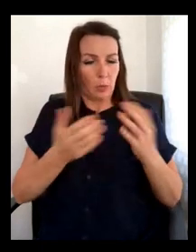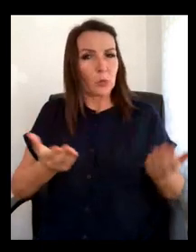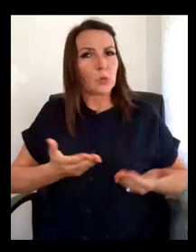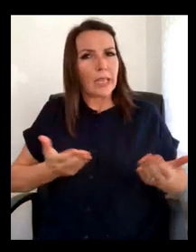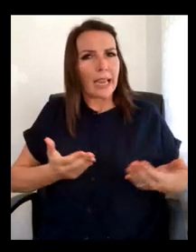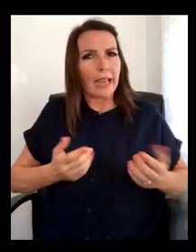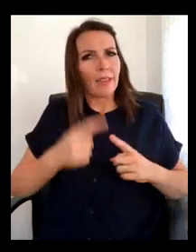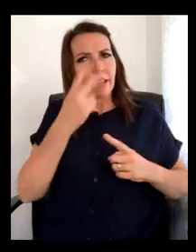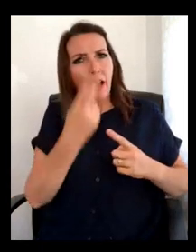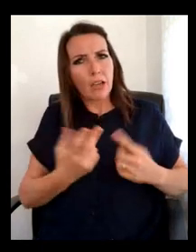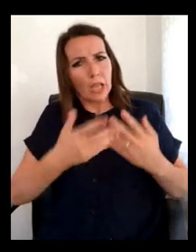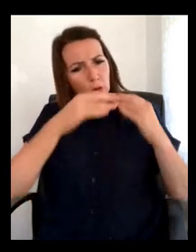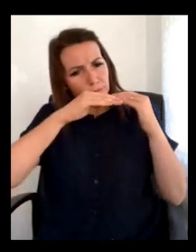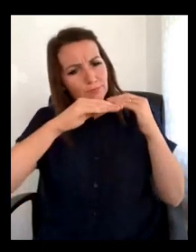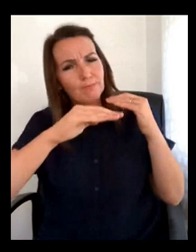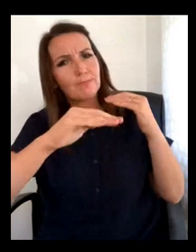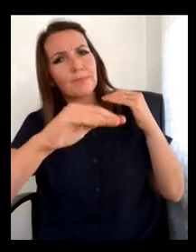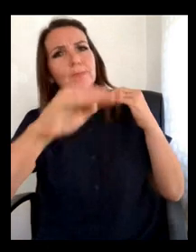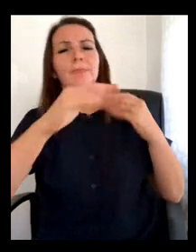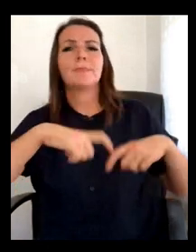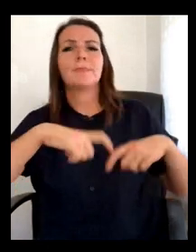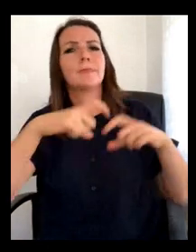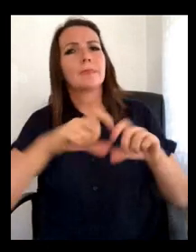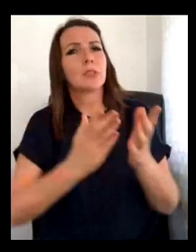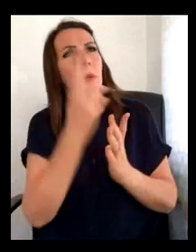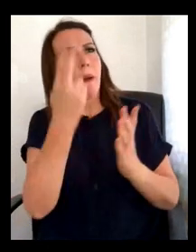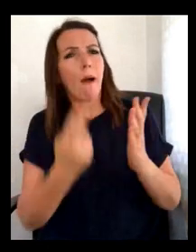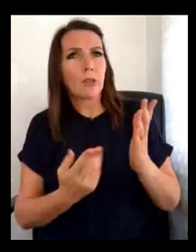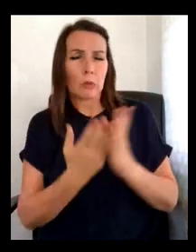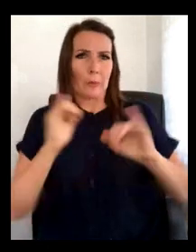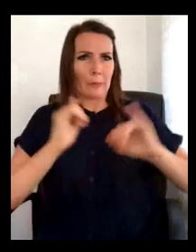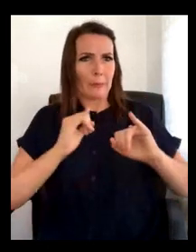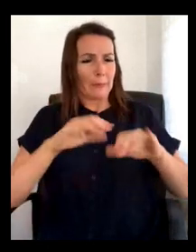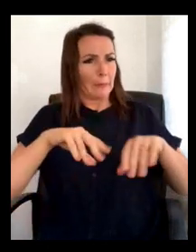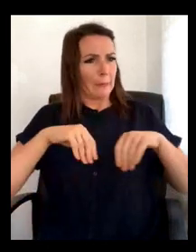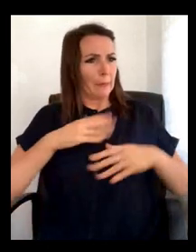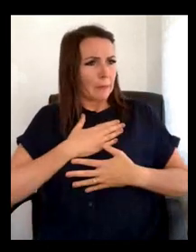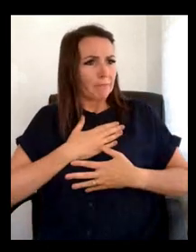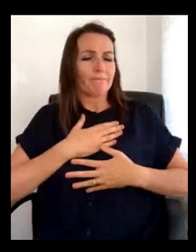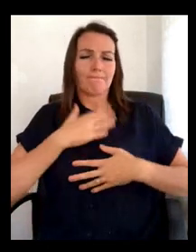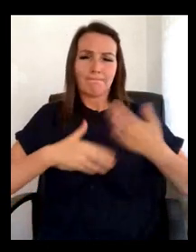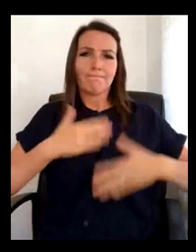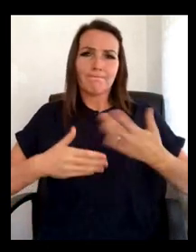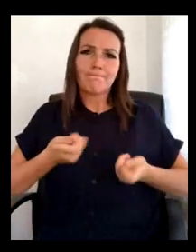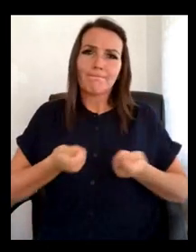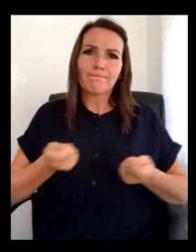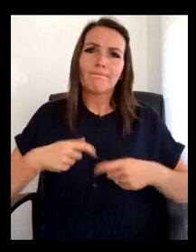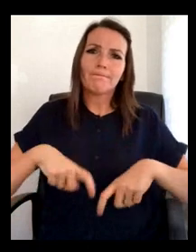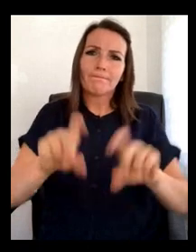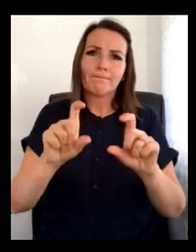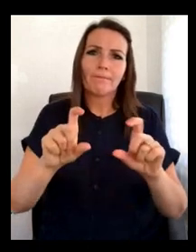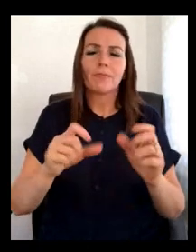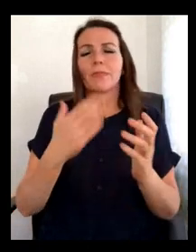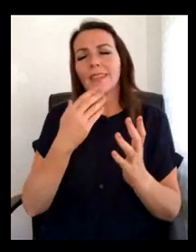sustains us above all else, particularly in turbulent times. So thank you, Jake Elwes,